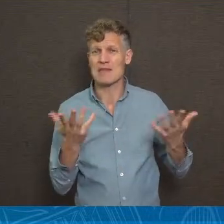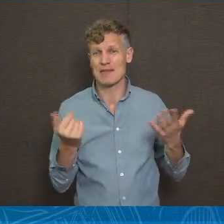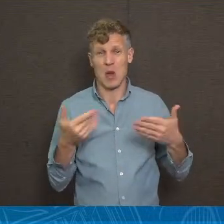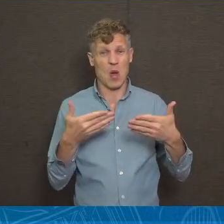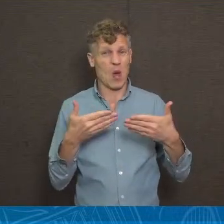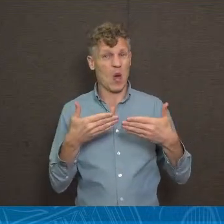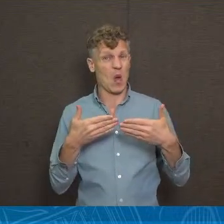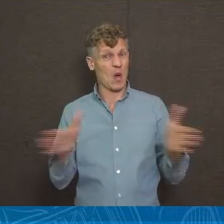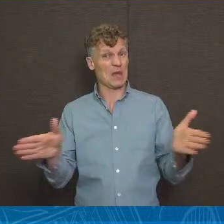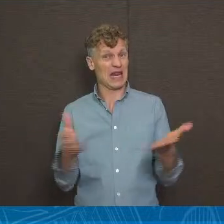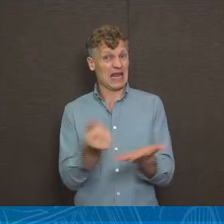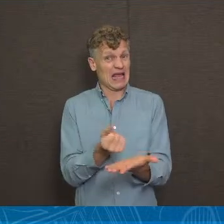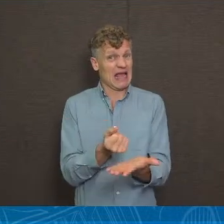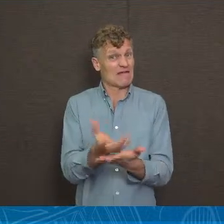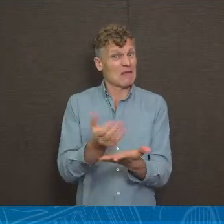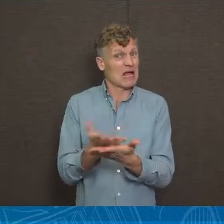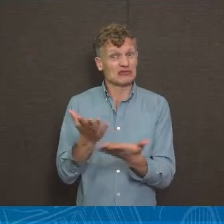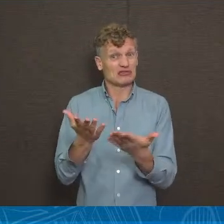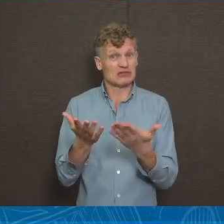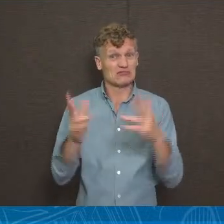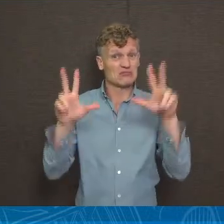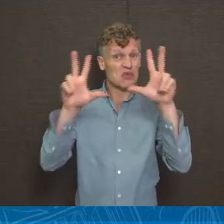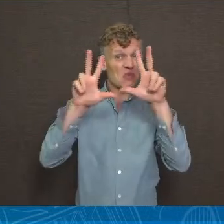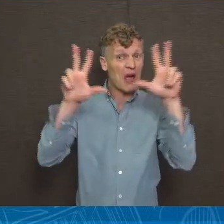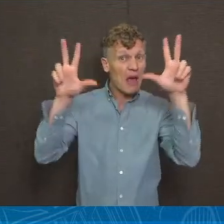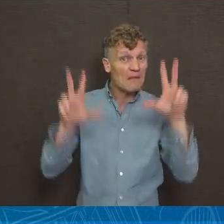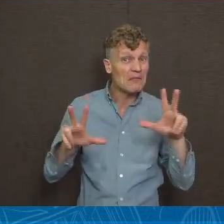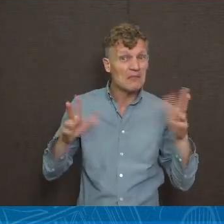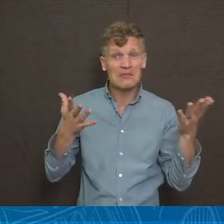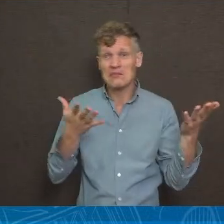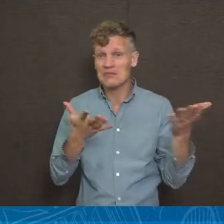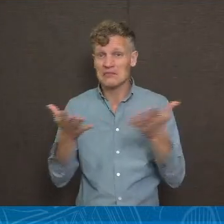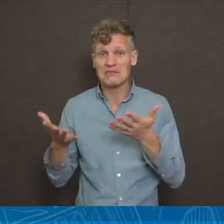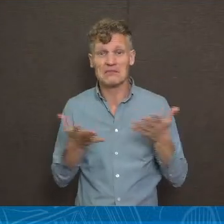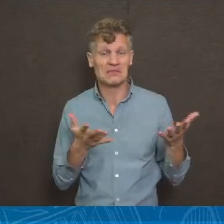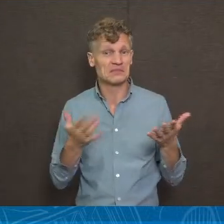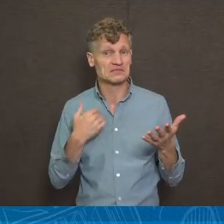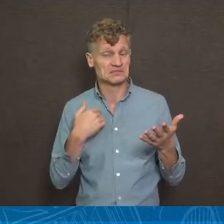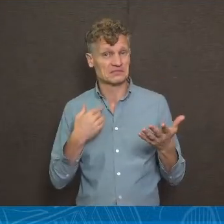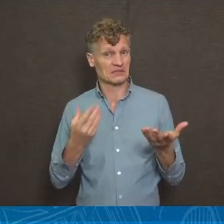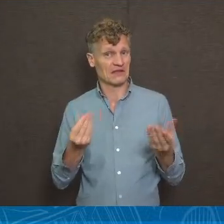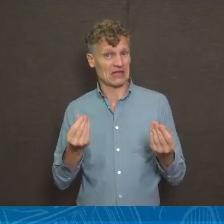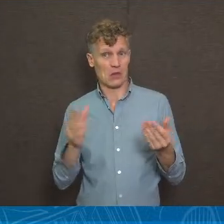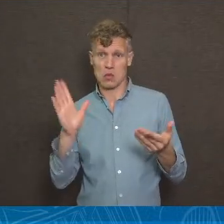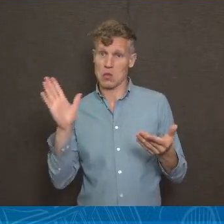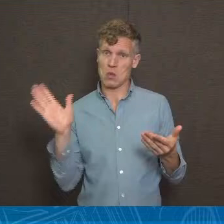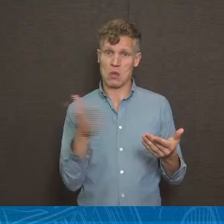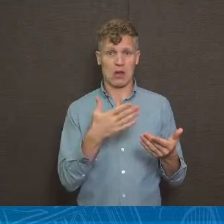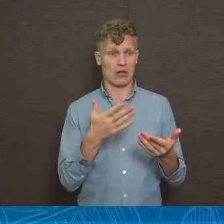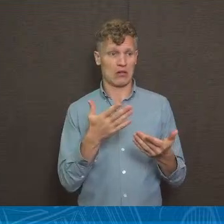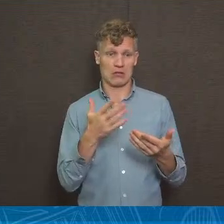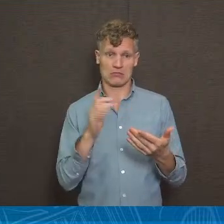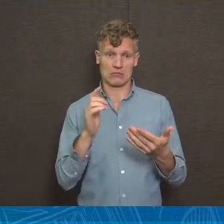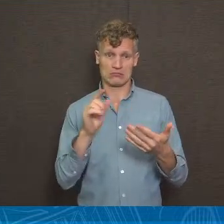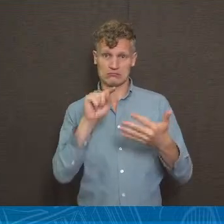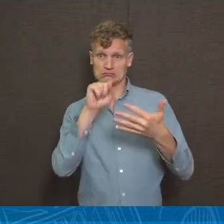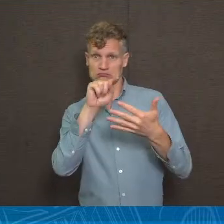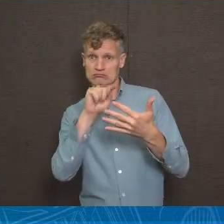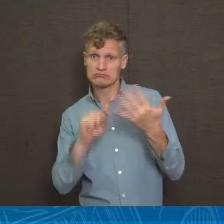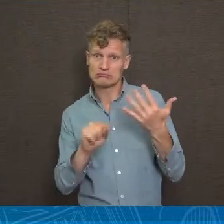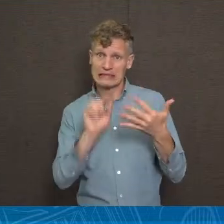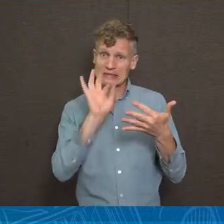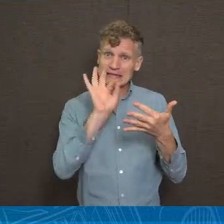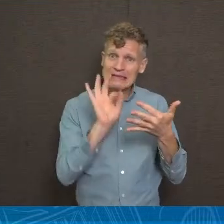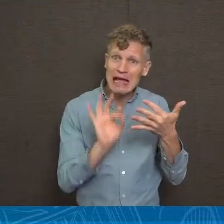opened. The information of the all details should be opened, and there is a committee at the